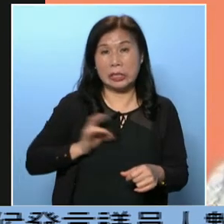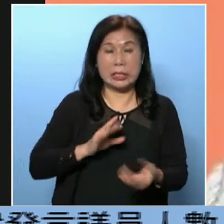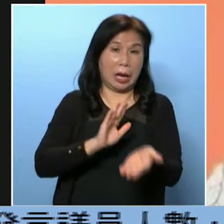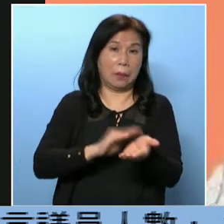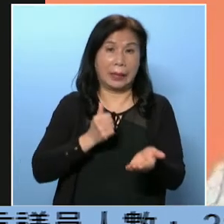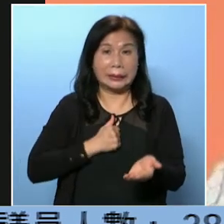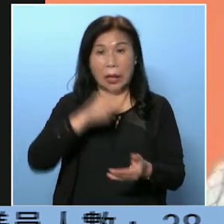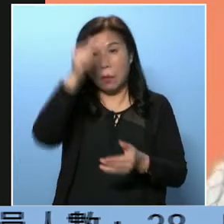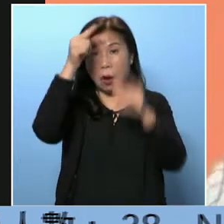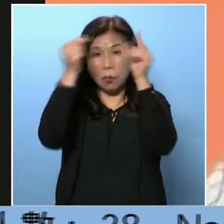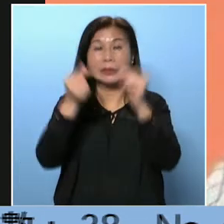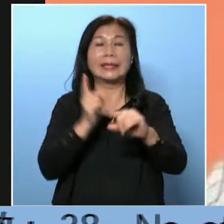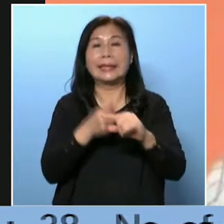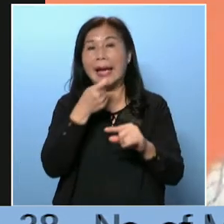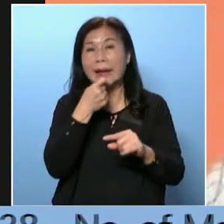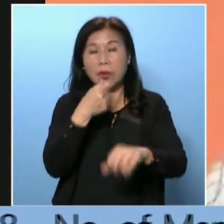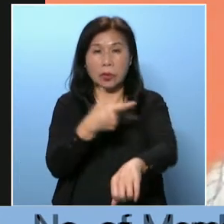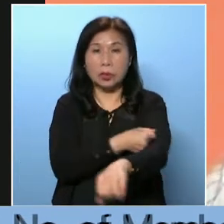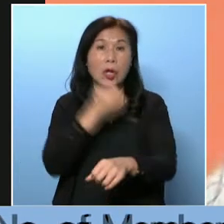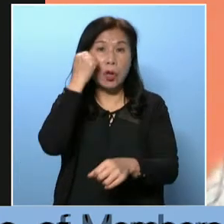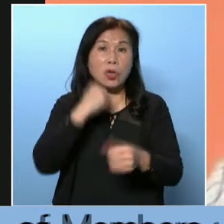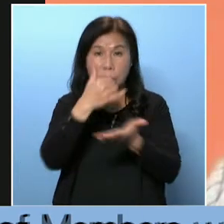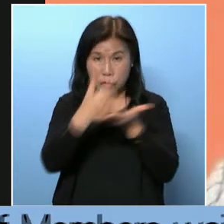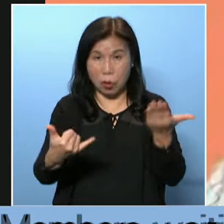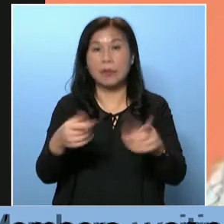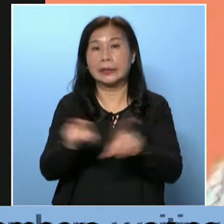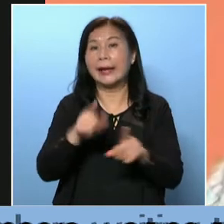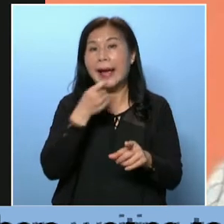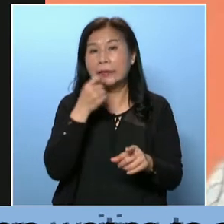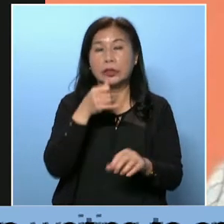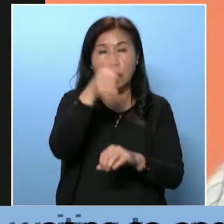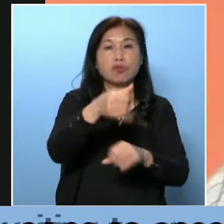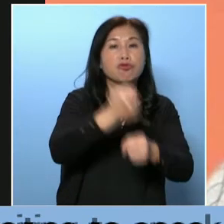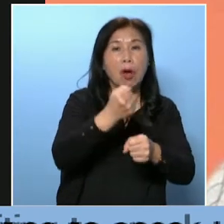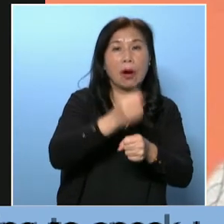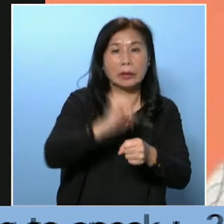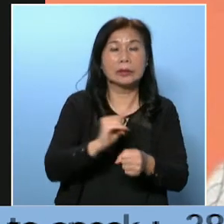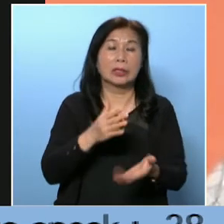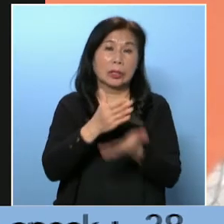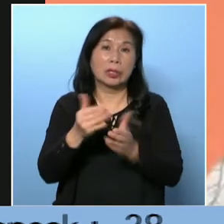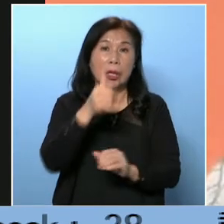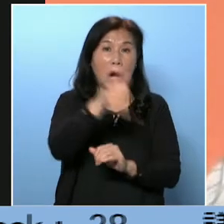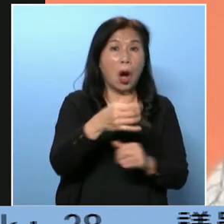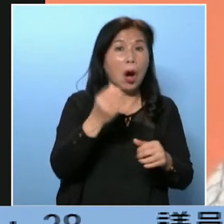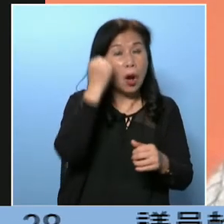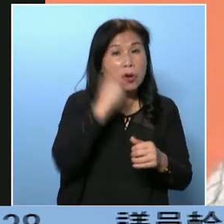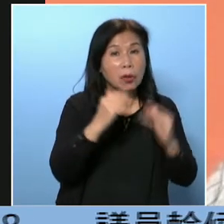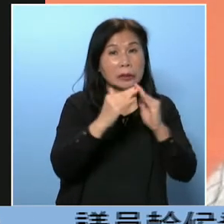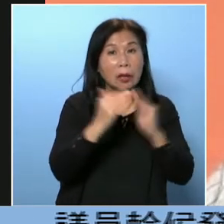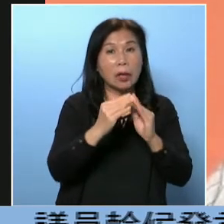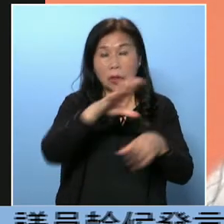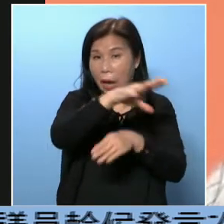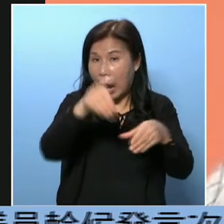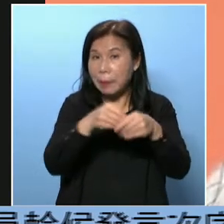and also private doctors and nurses willing to help. And they are willing to volunteer after retirement. We